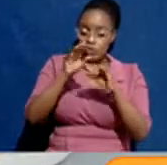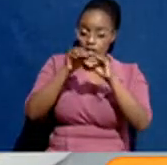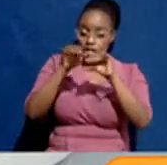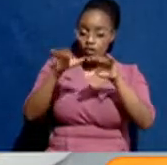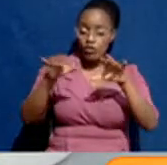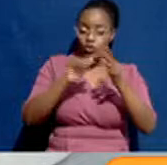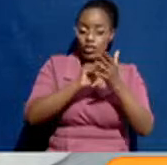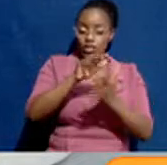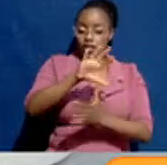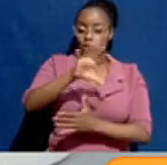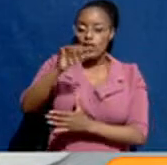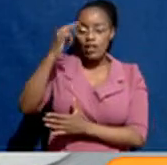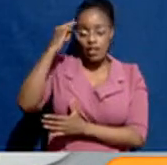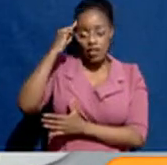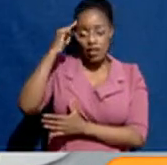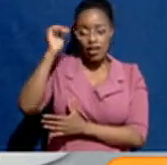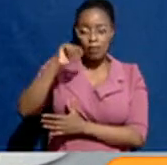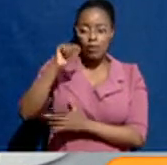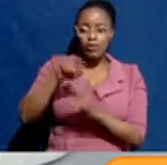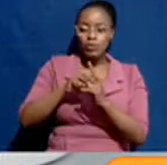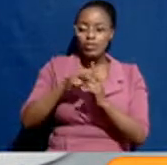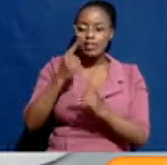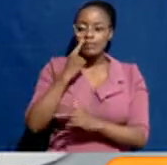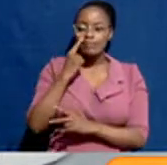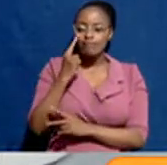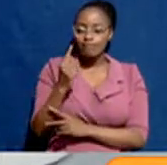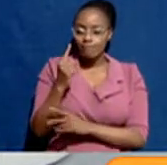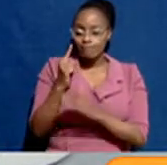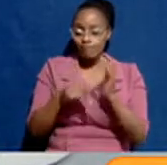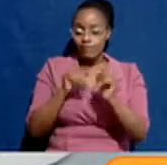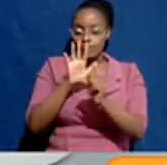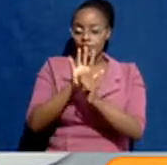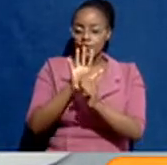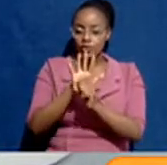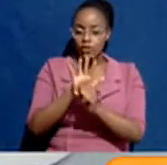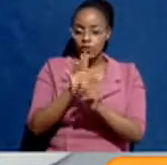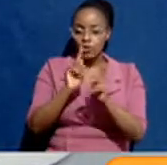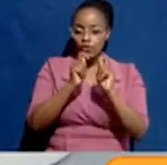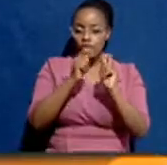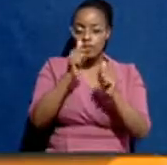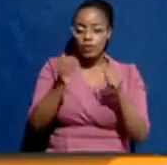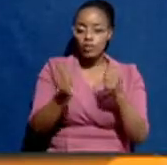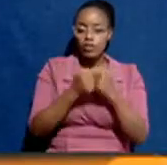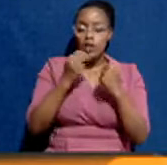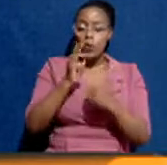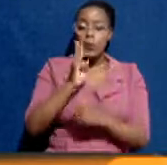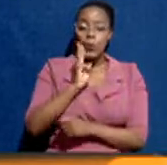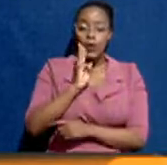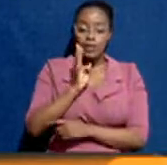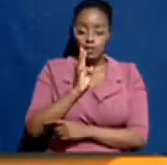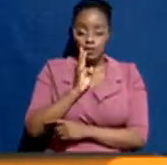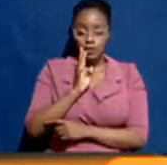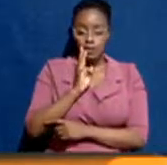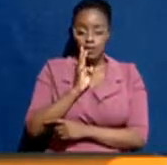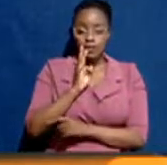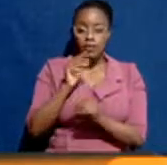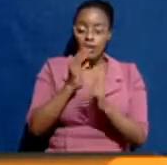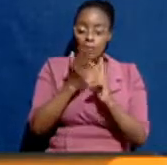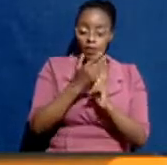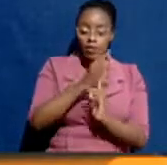the counties, I think we'll begin to see a lot of changes. Water, about